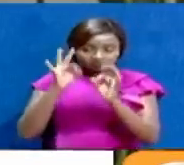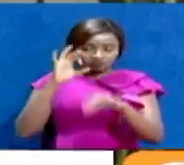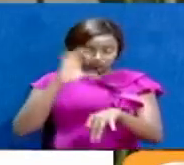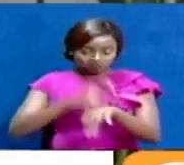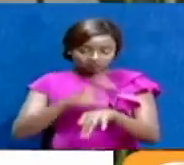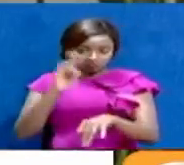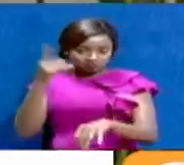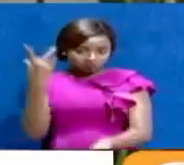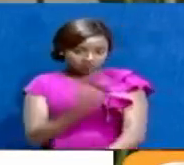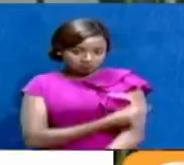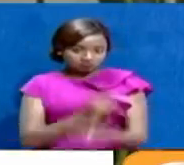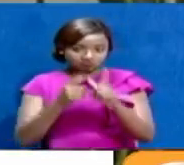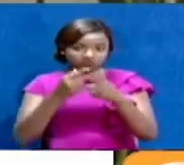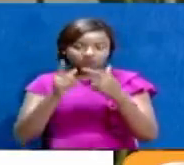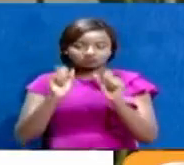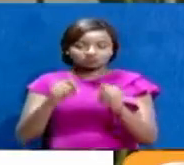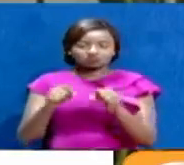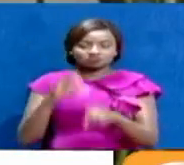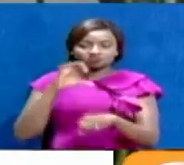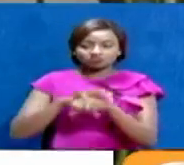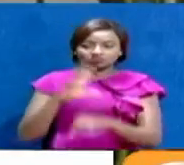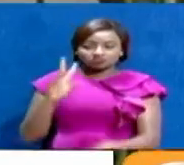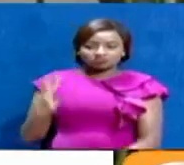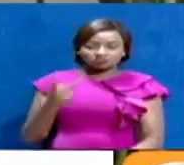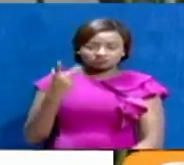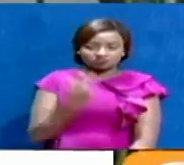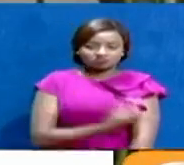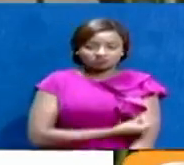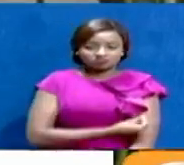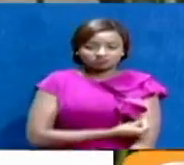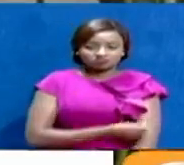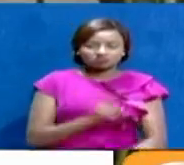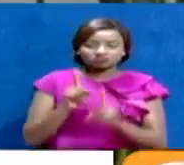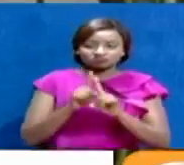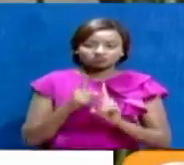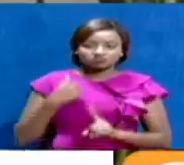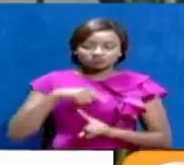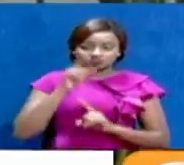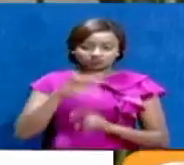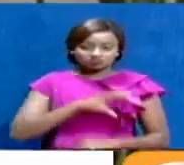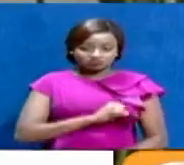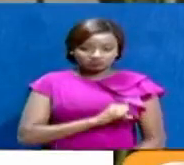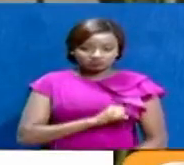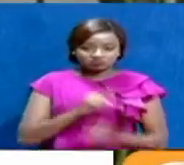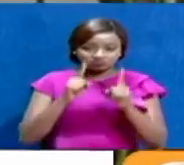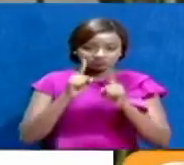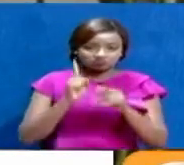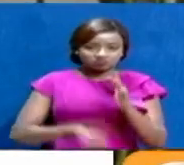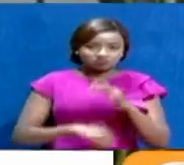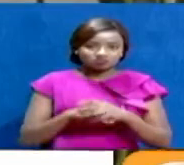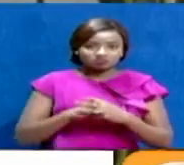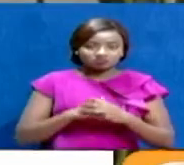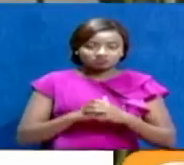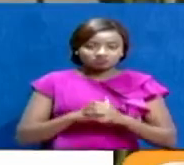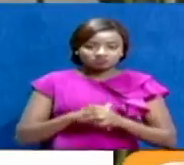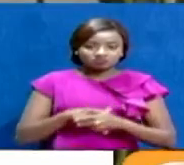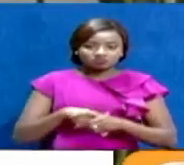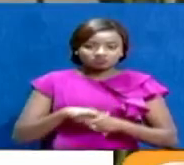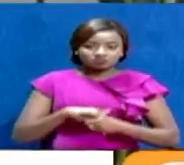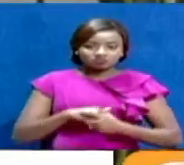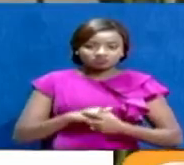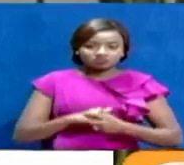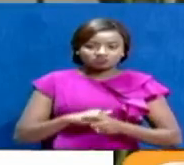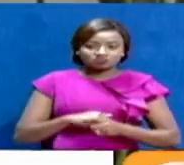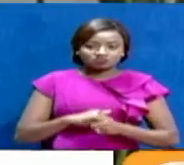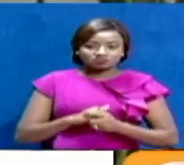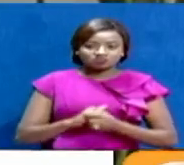your first dose, you'll definitely get your second dose. What we may have to contend with, and really this is, I'm preempting